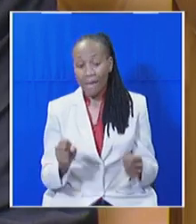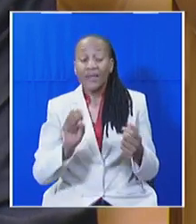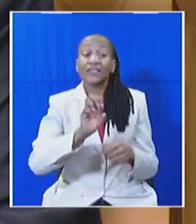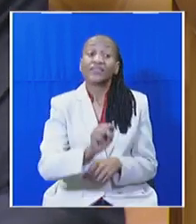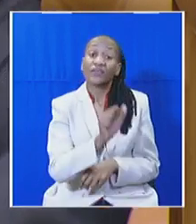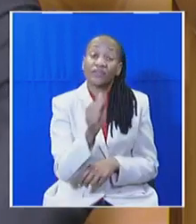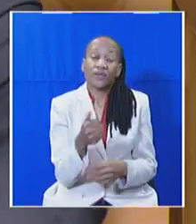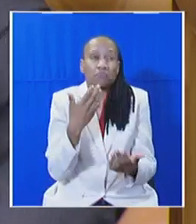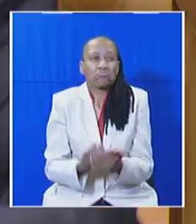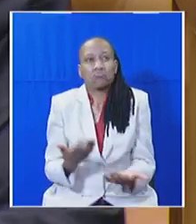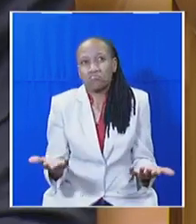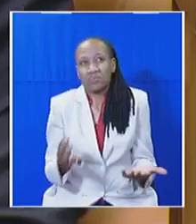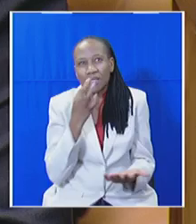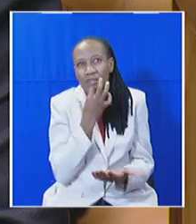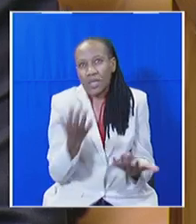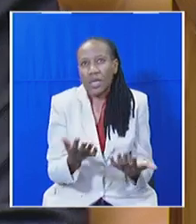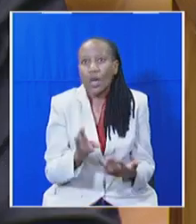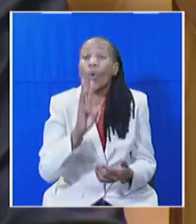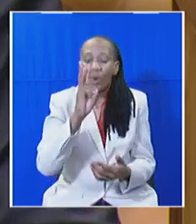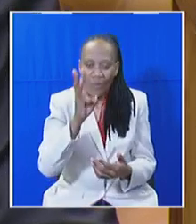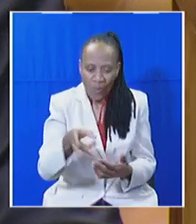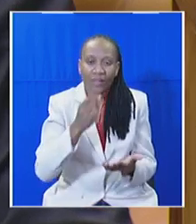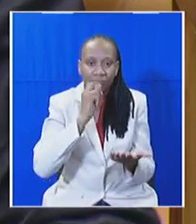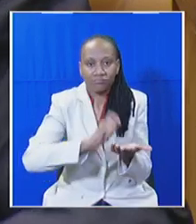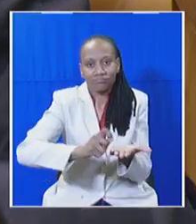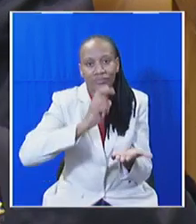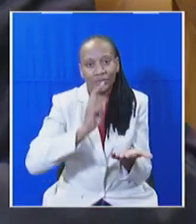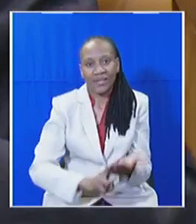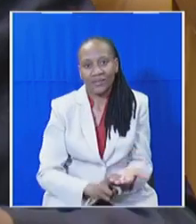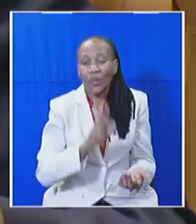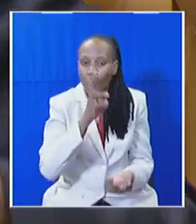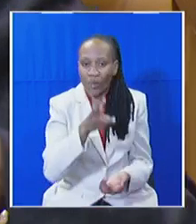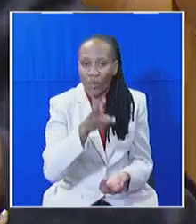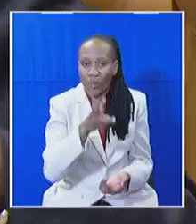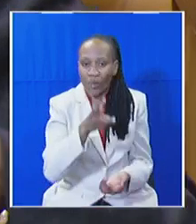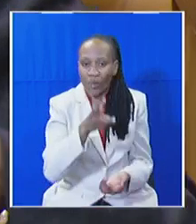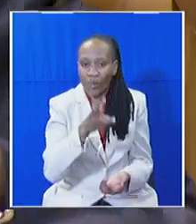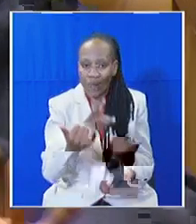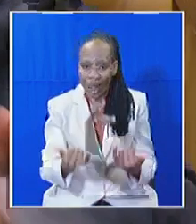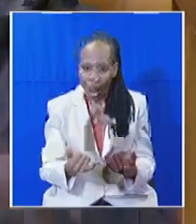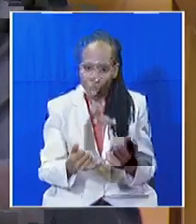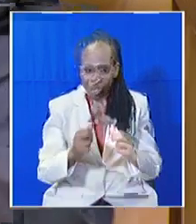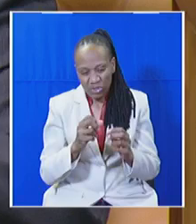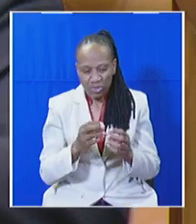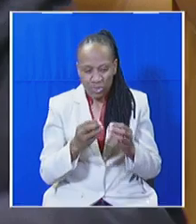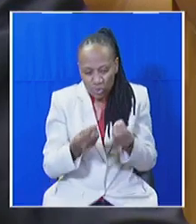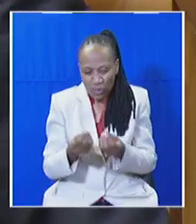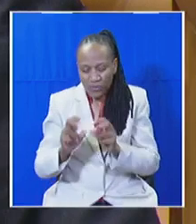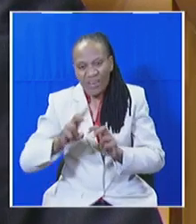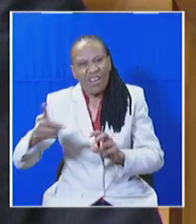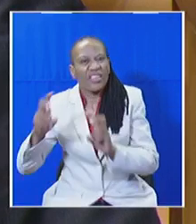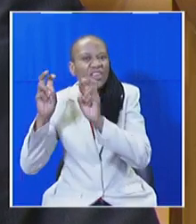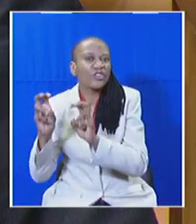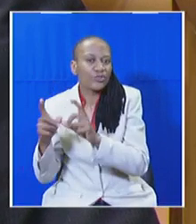might said, we'll be signing, we are still dealing with other issues. And it is going to deal when we deal with those